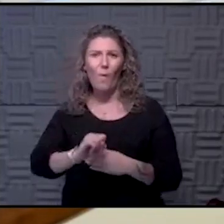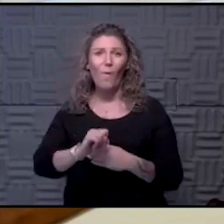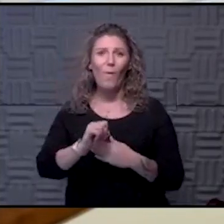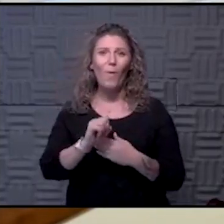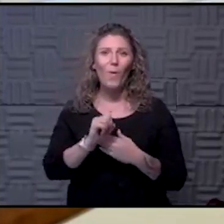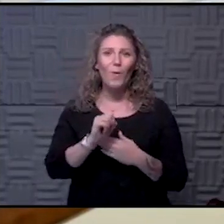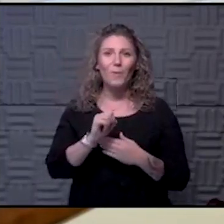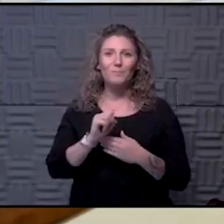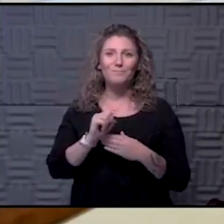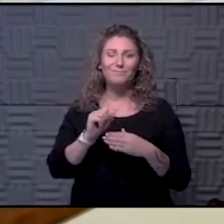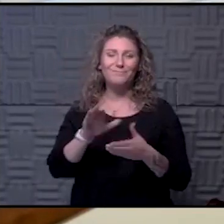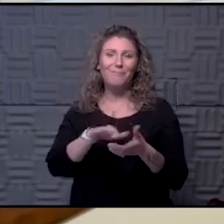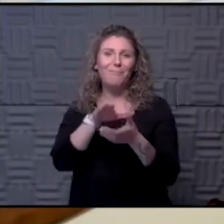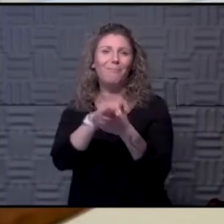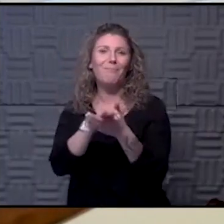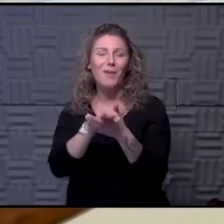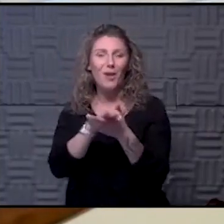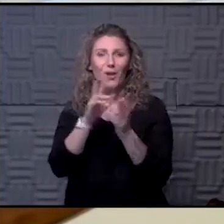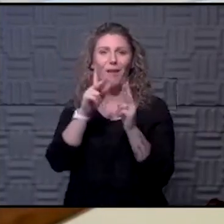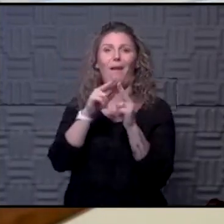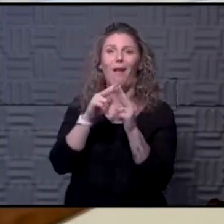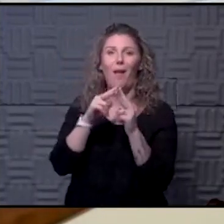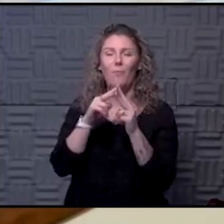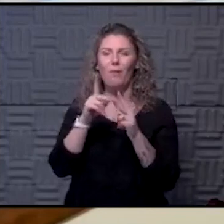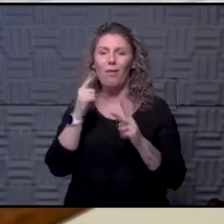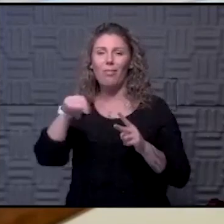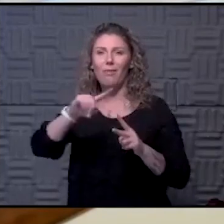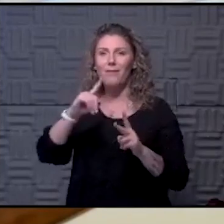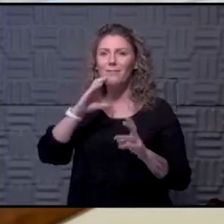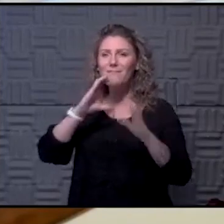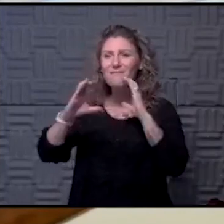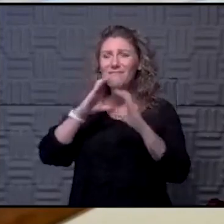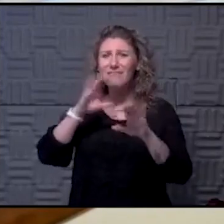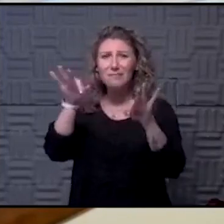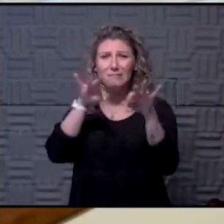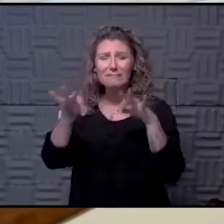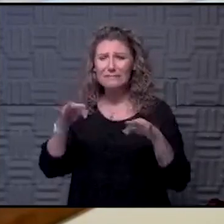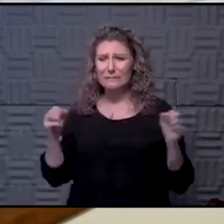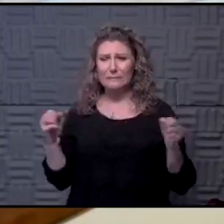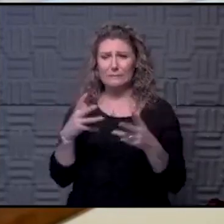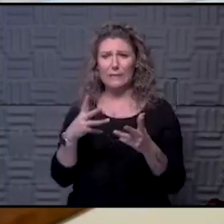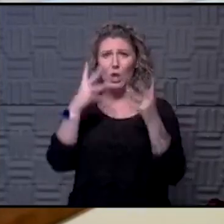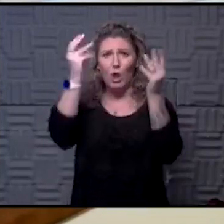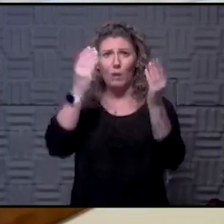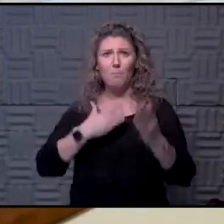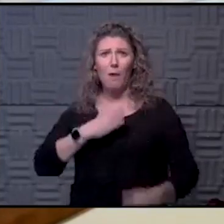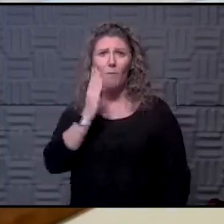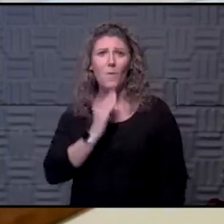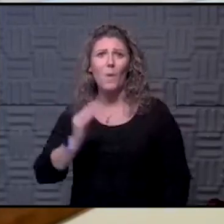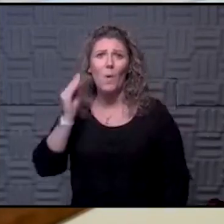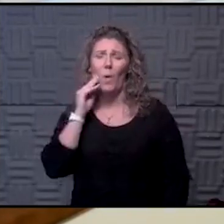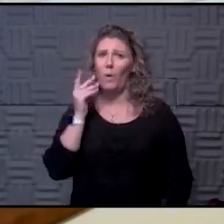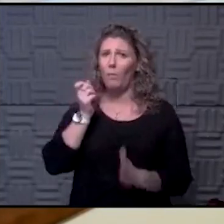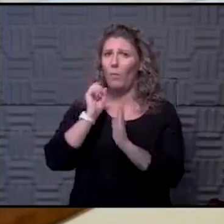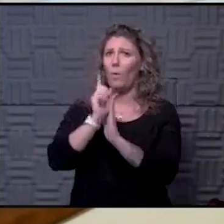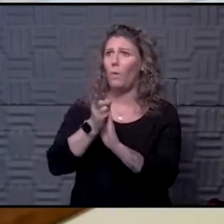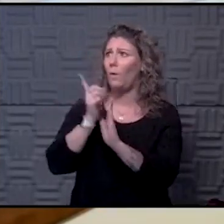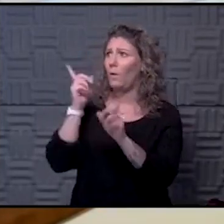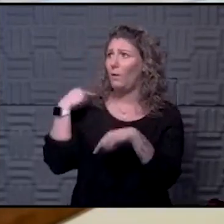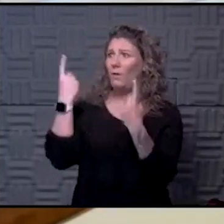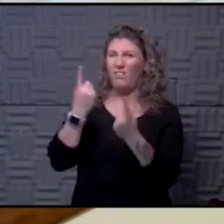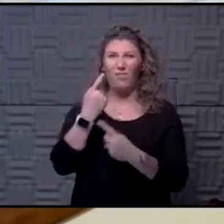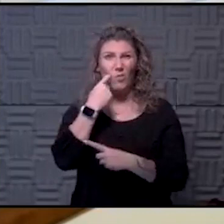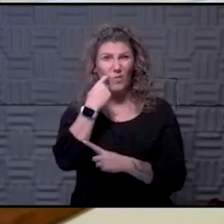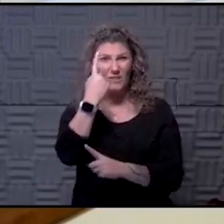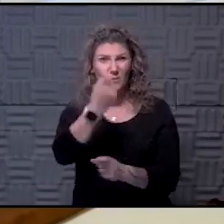had communicated to me that they had been scared to leave their home for a long while, for really the last